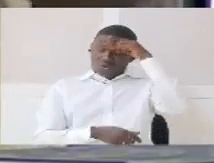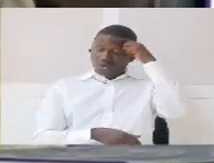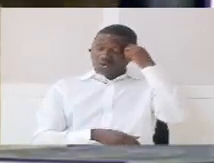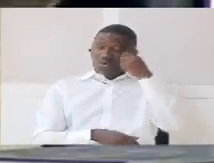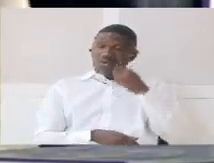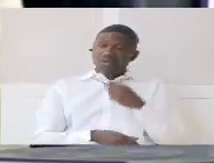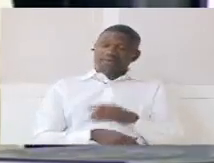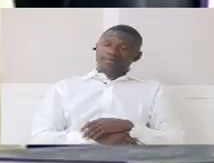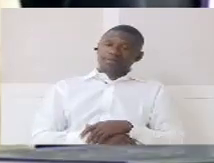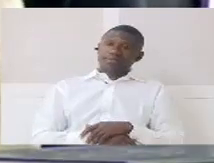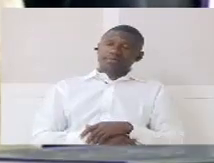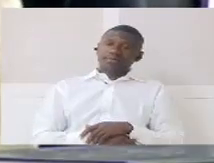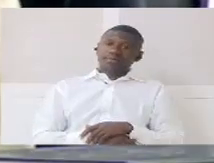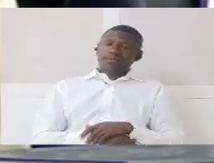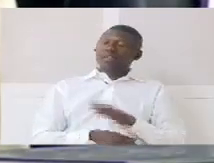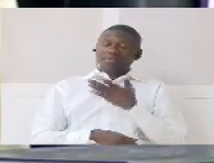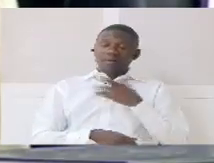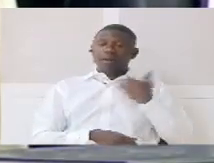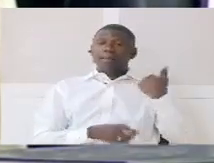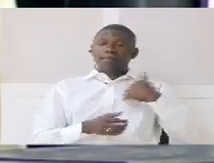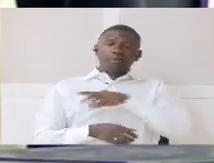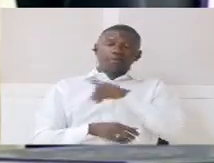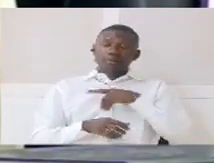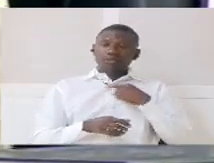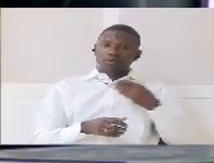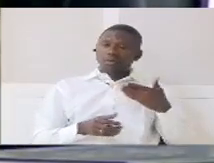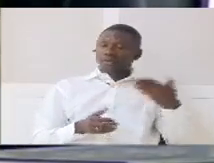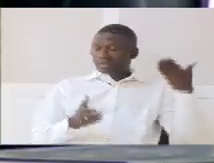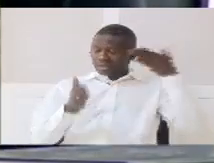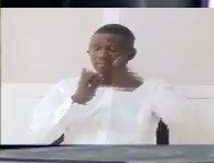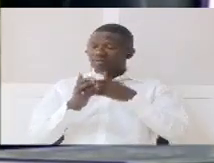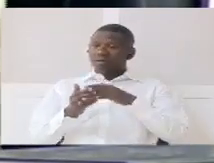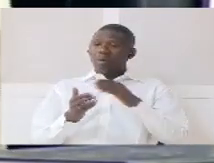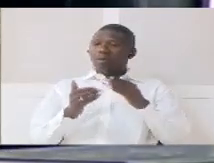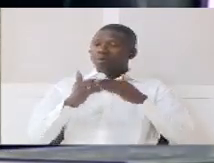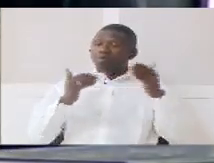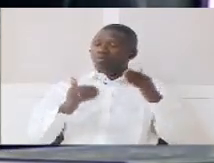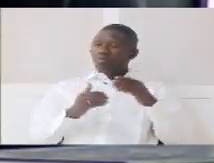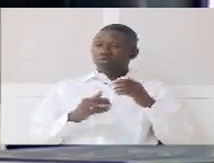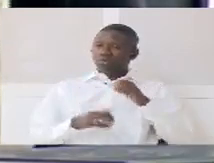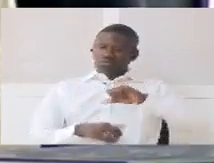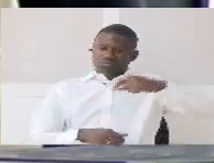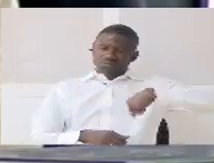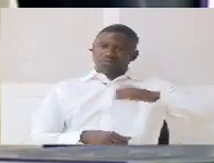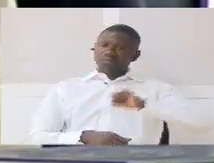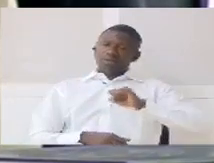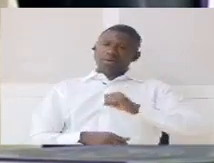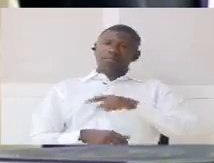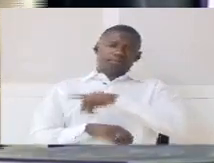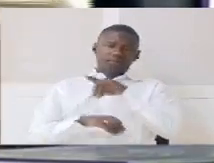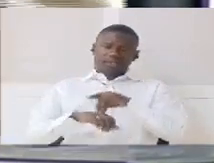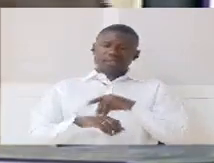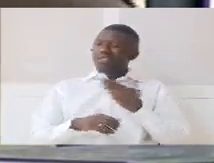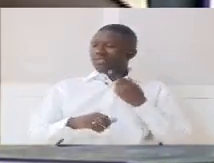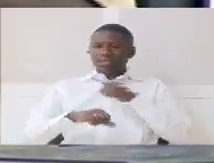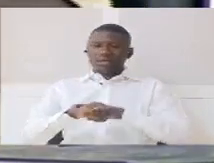Even where I am now at, which is more lucrative, The moment I'm footed out, I found it wrong. Each time I get